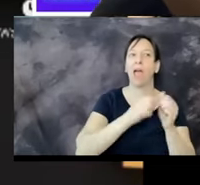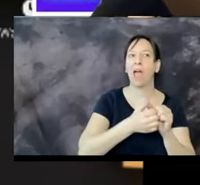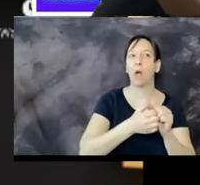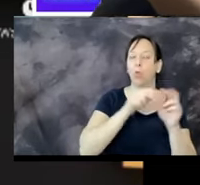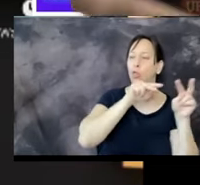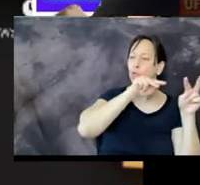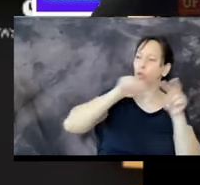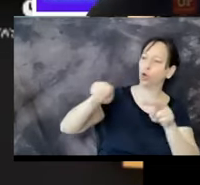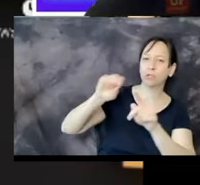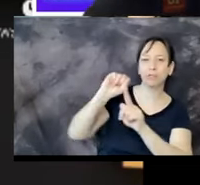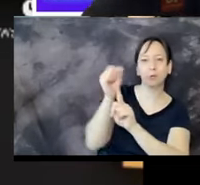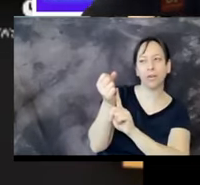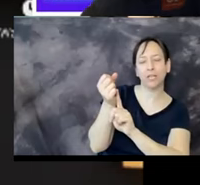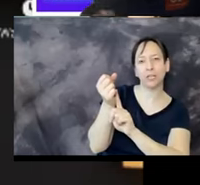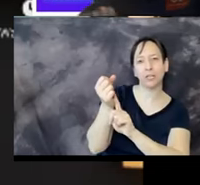be,